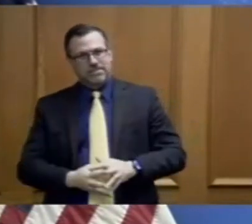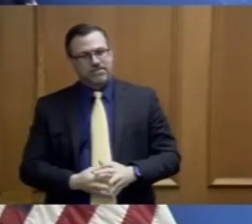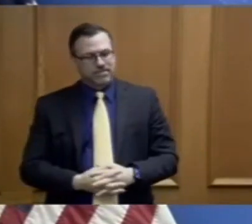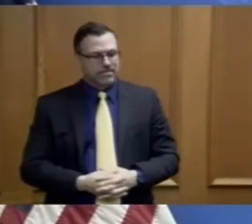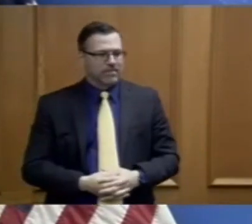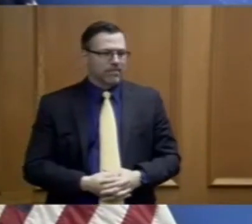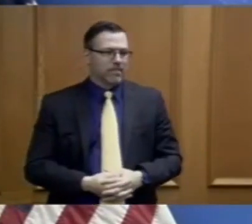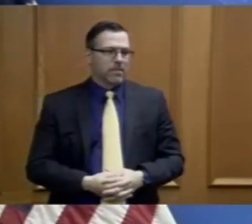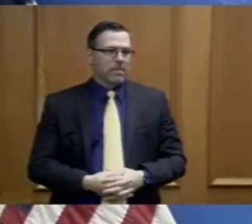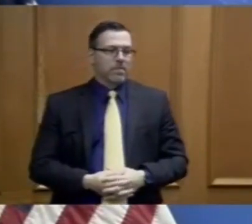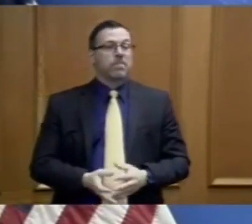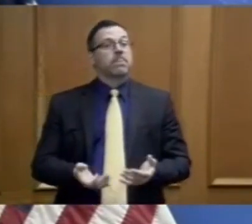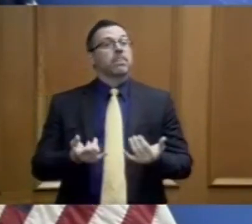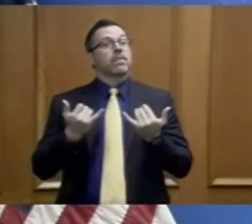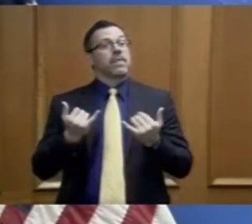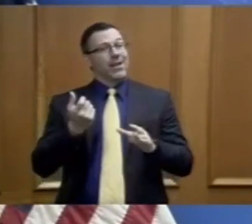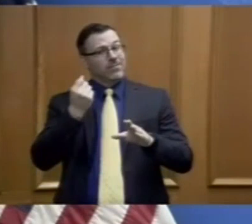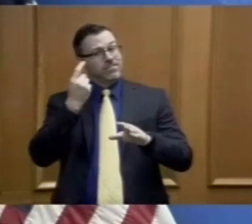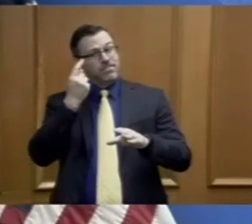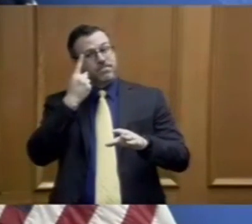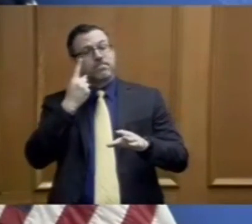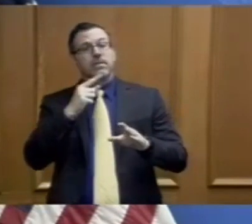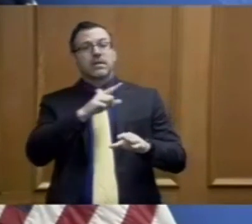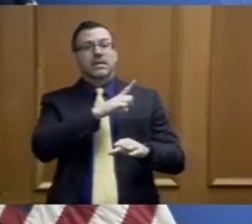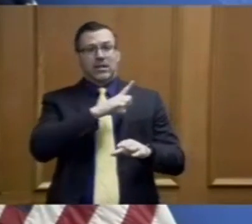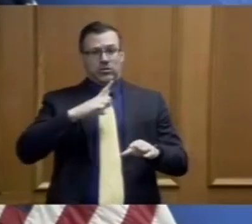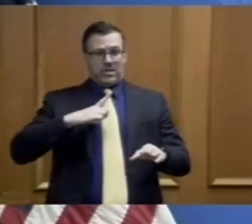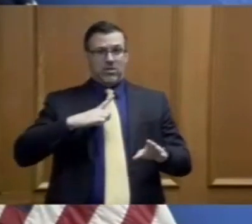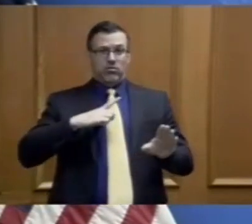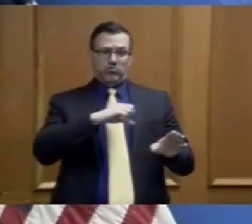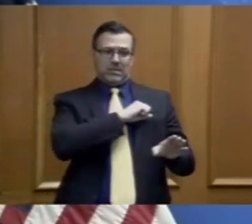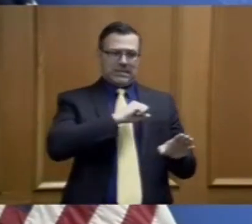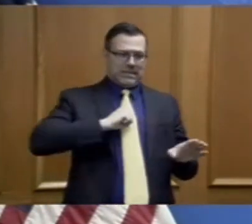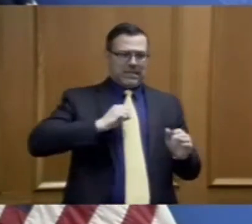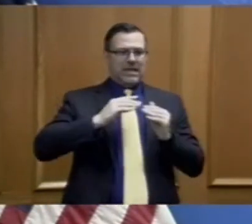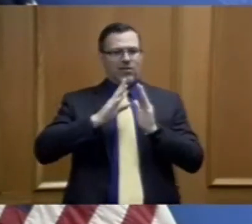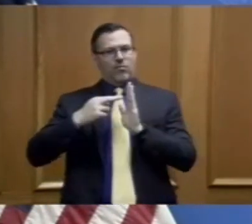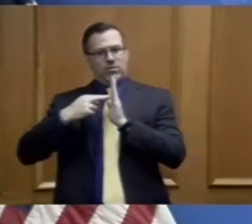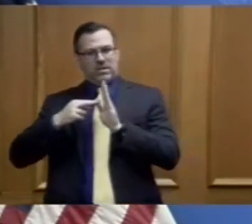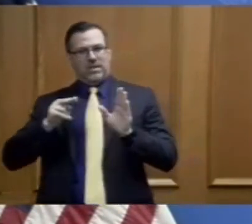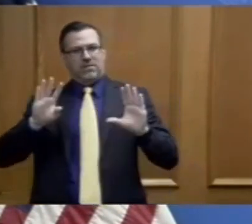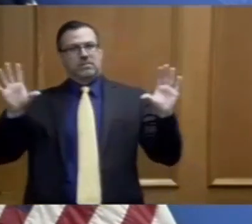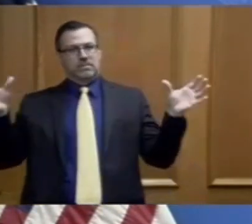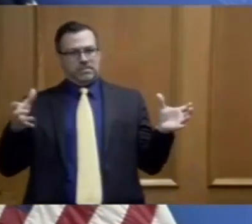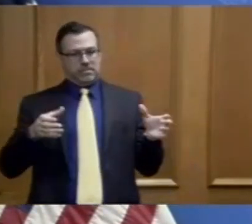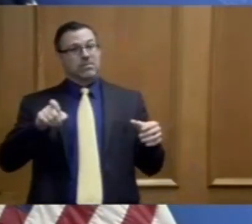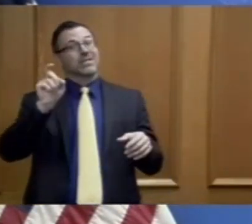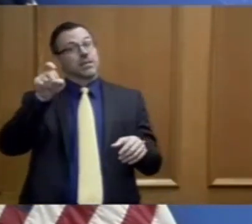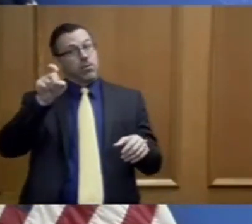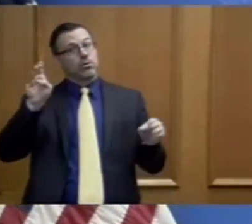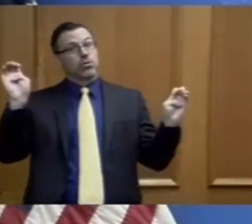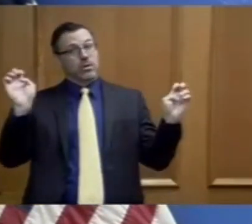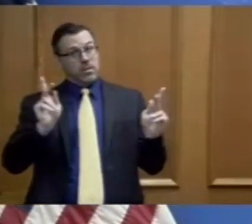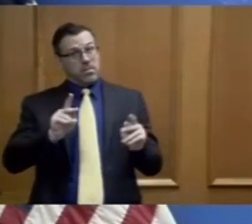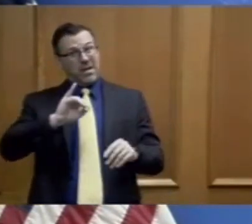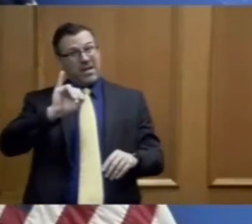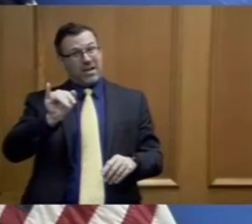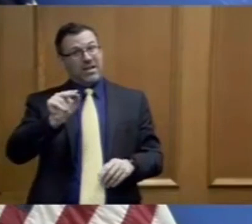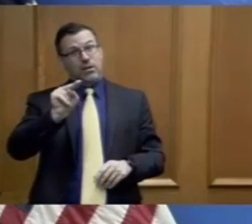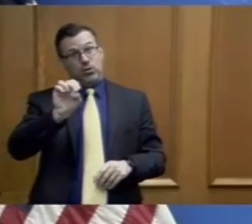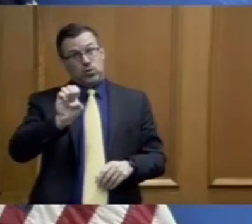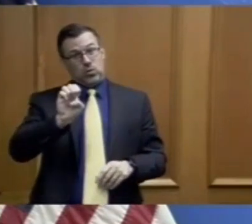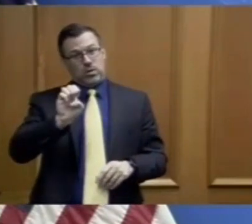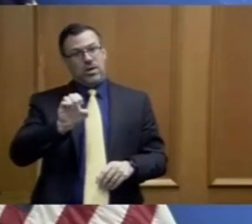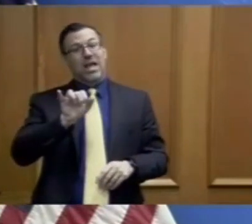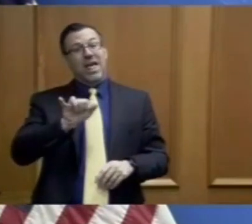Now, the legislature is due to reconvene in June, and that will be the primary